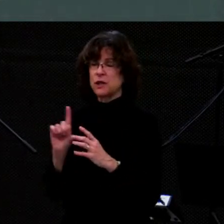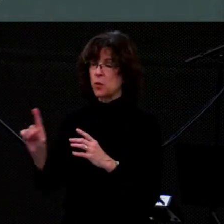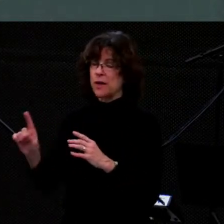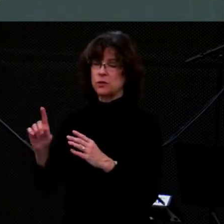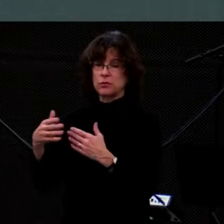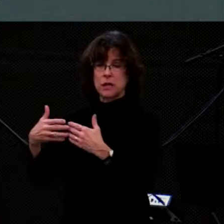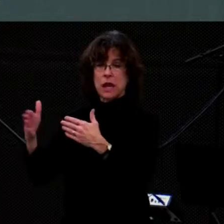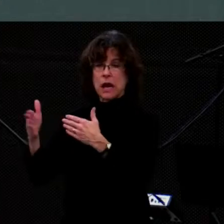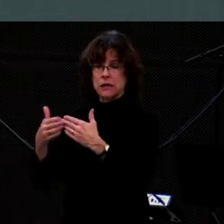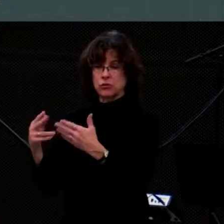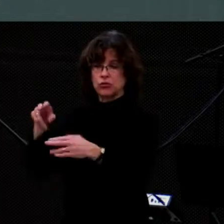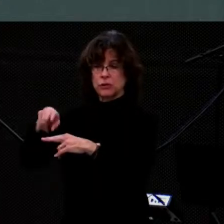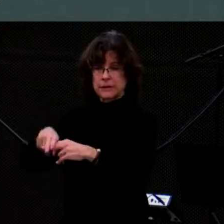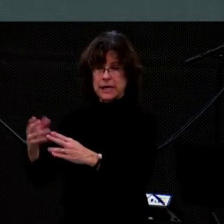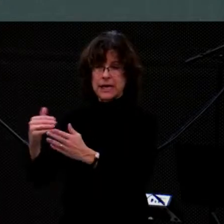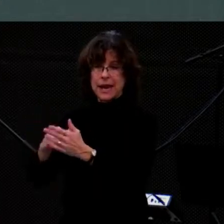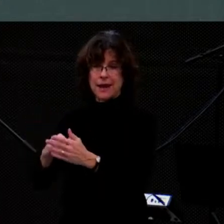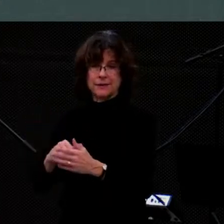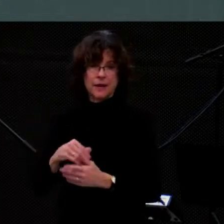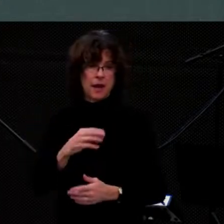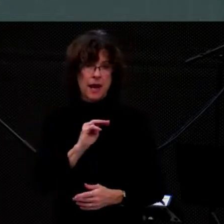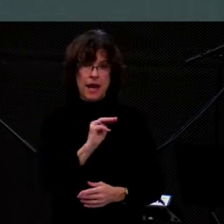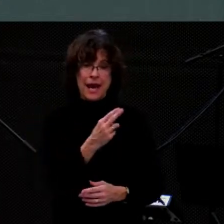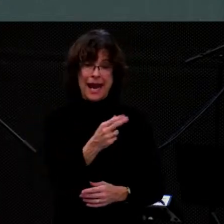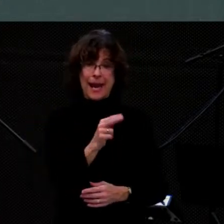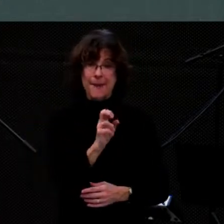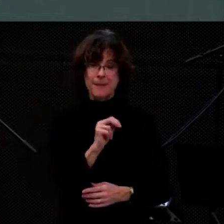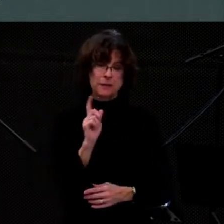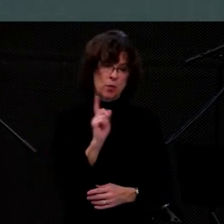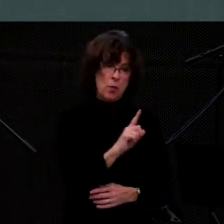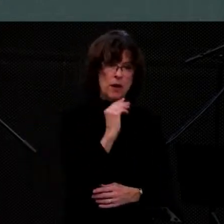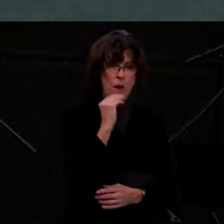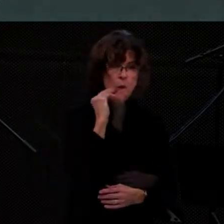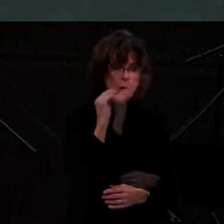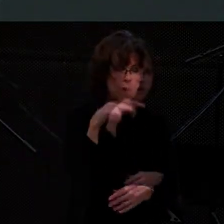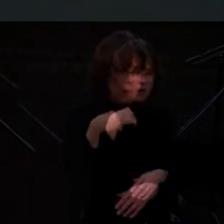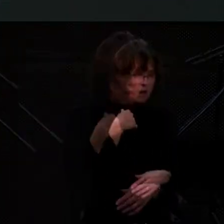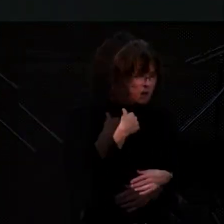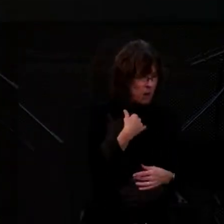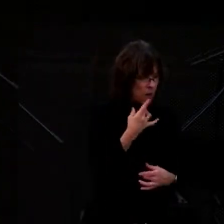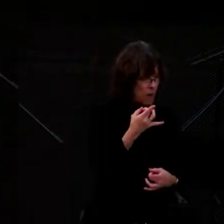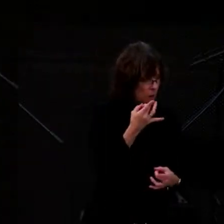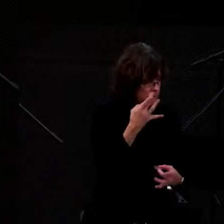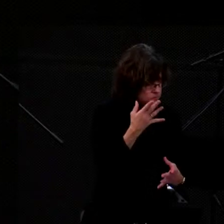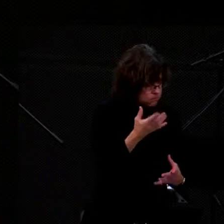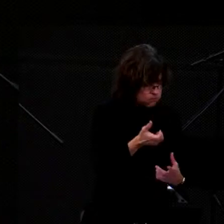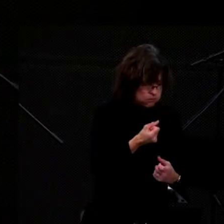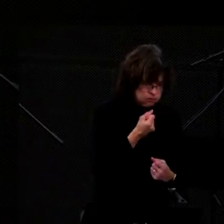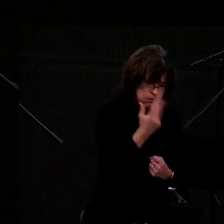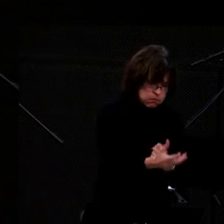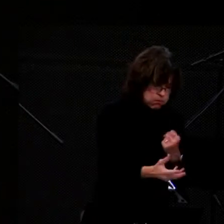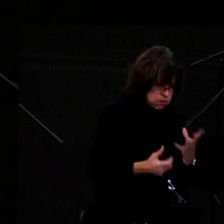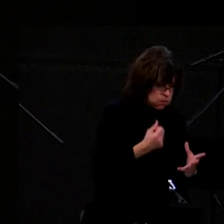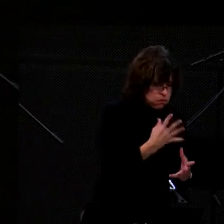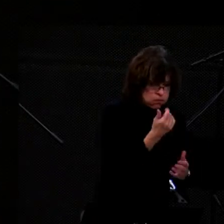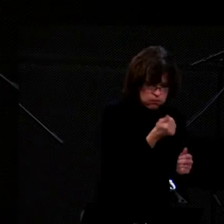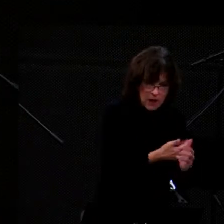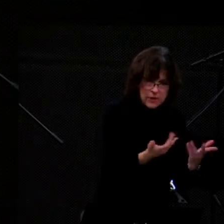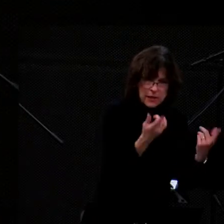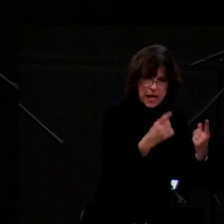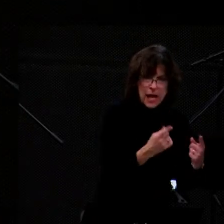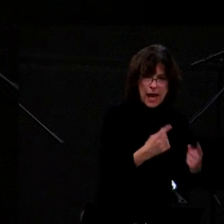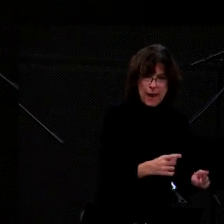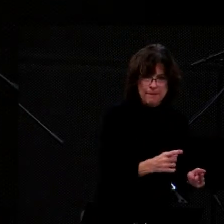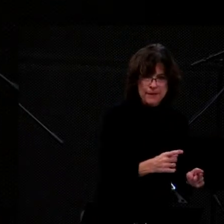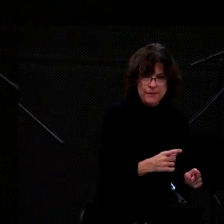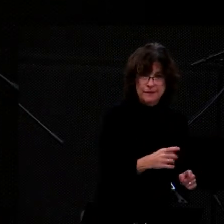covered. And Haman told his wife Zeresh and all his friends everything that had happened to him. Then his wise men and his